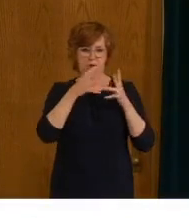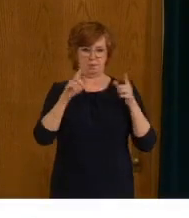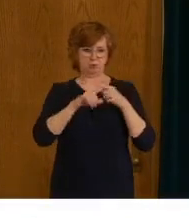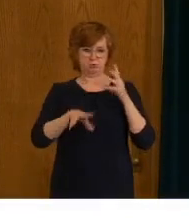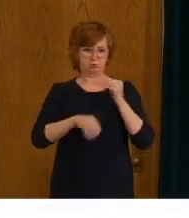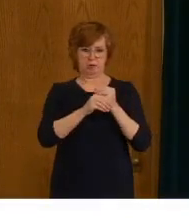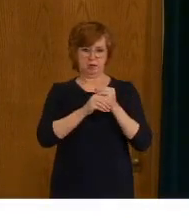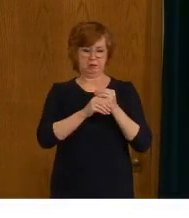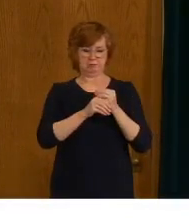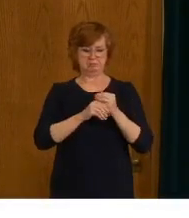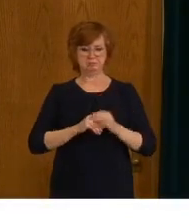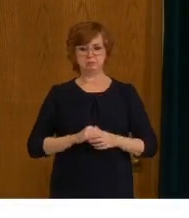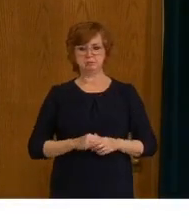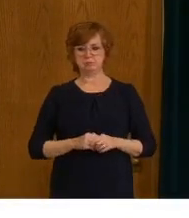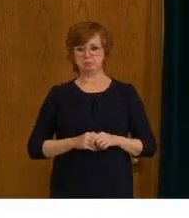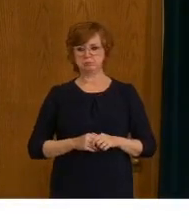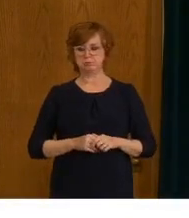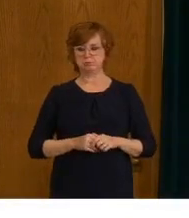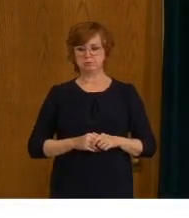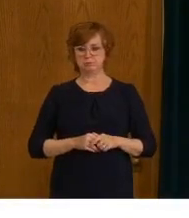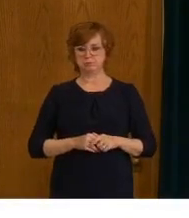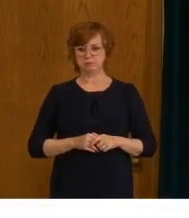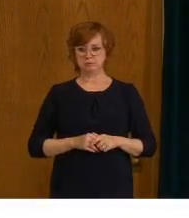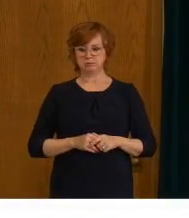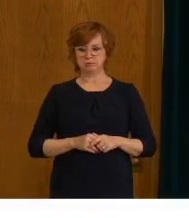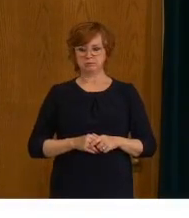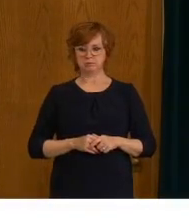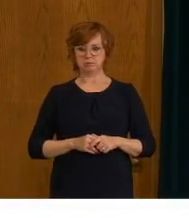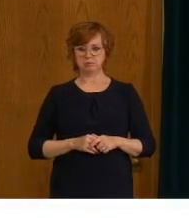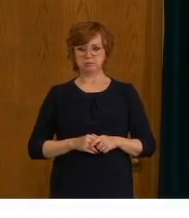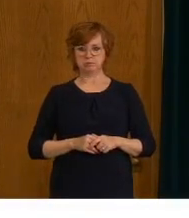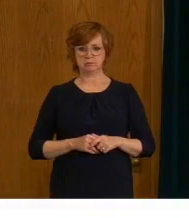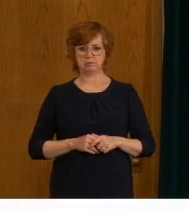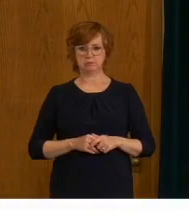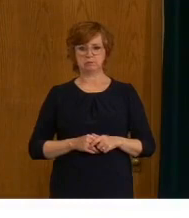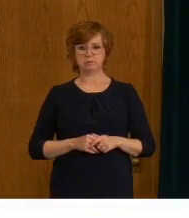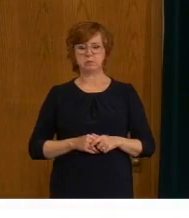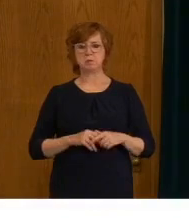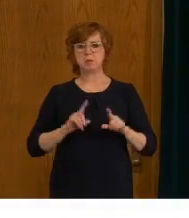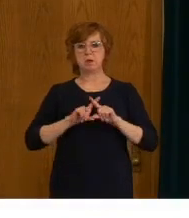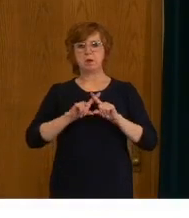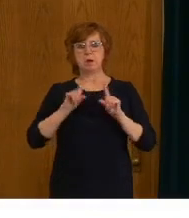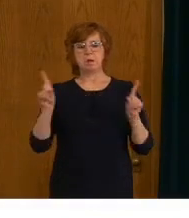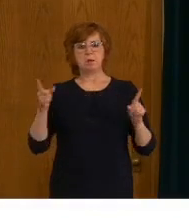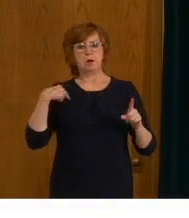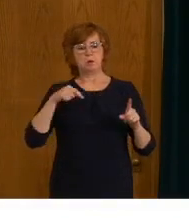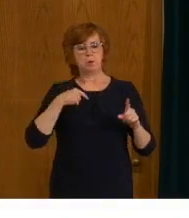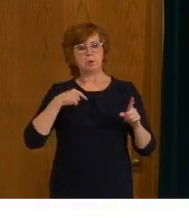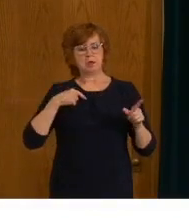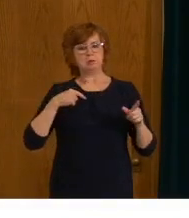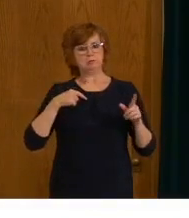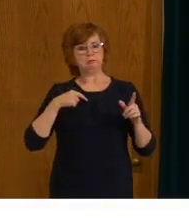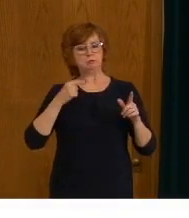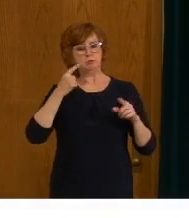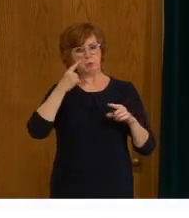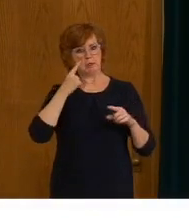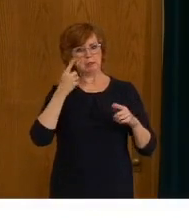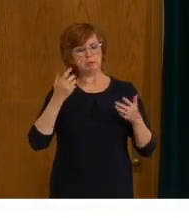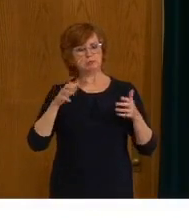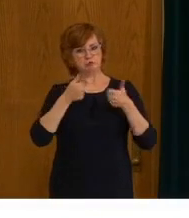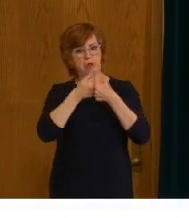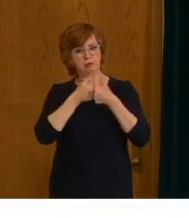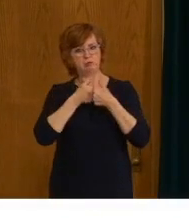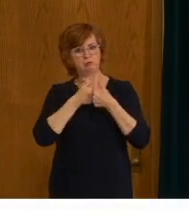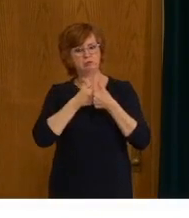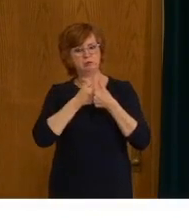but obviously, we have been through many challenges over the last 14 months. Over the summer last